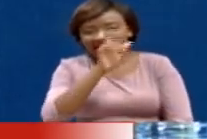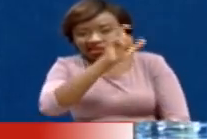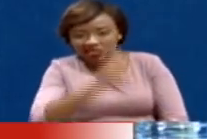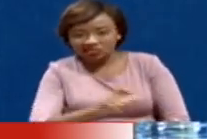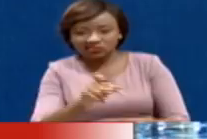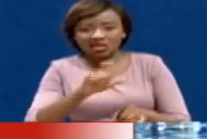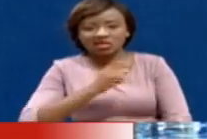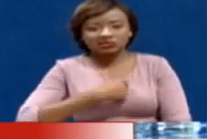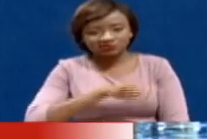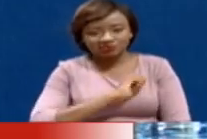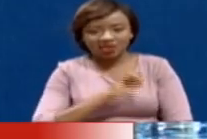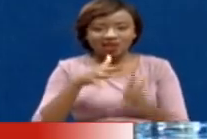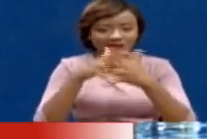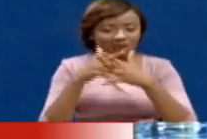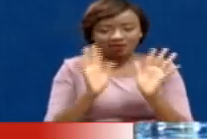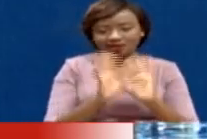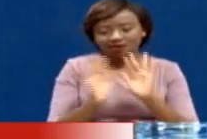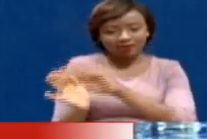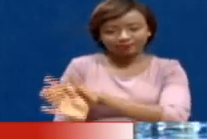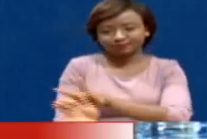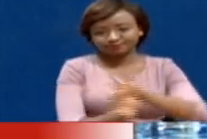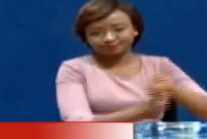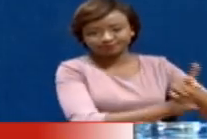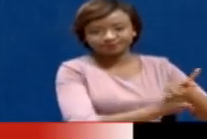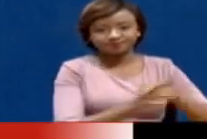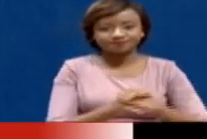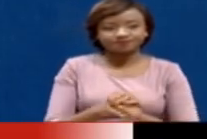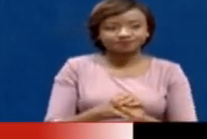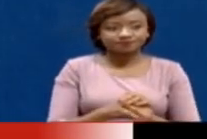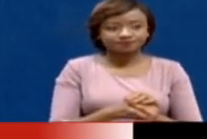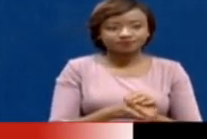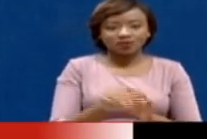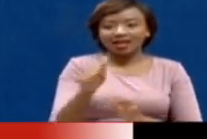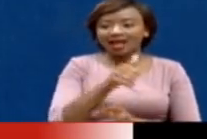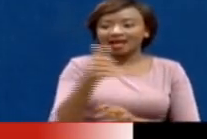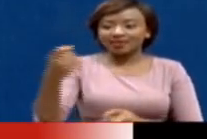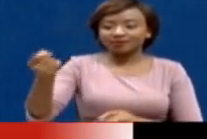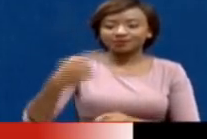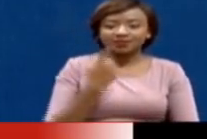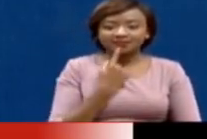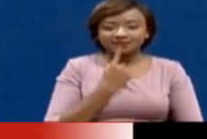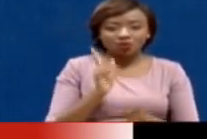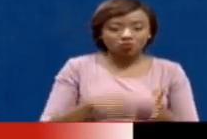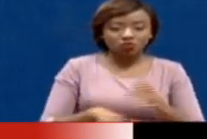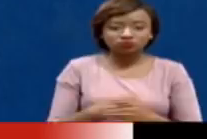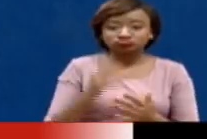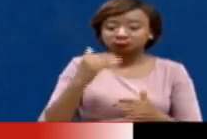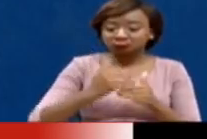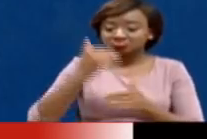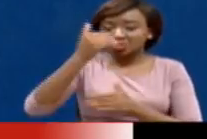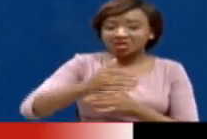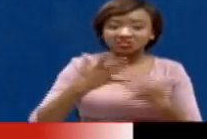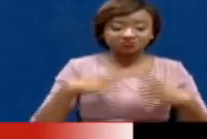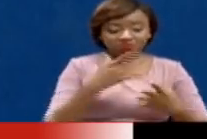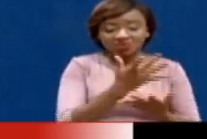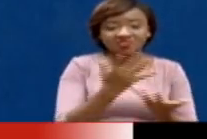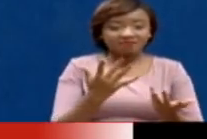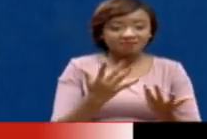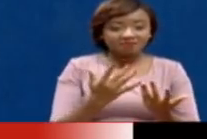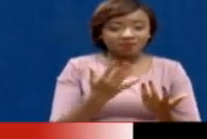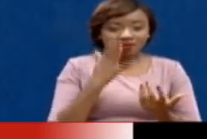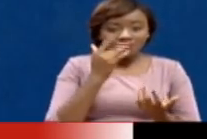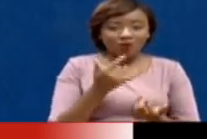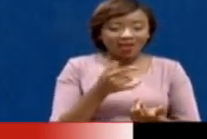US, which can easily overrun our system. All right, DG Engineer Richard Keino is asking, what next for the survivors? Because I hear that the